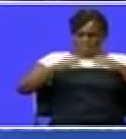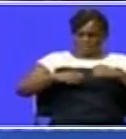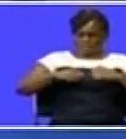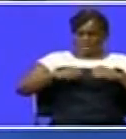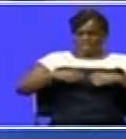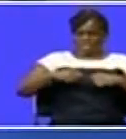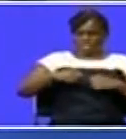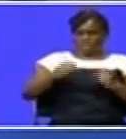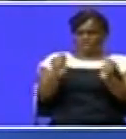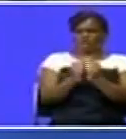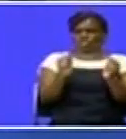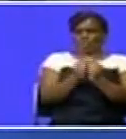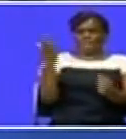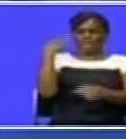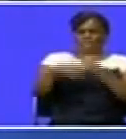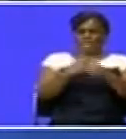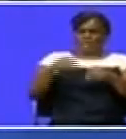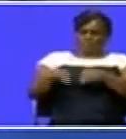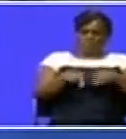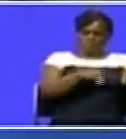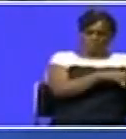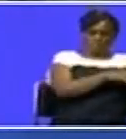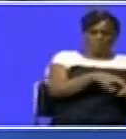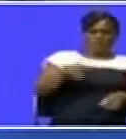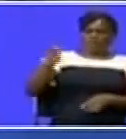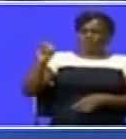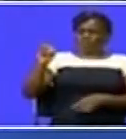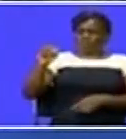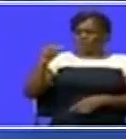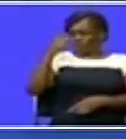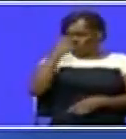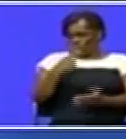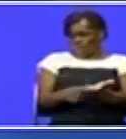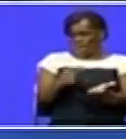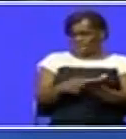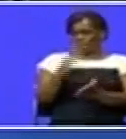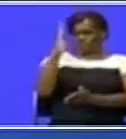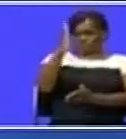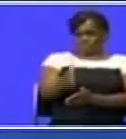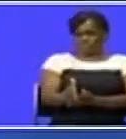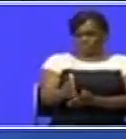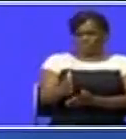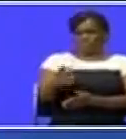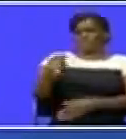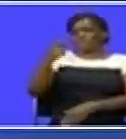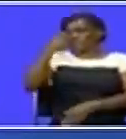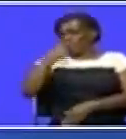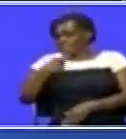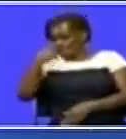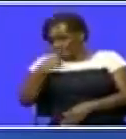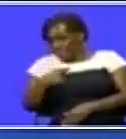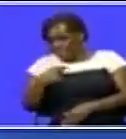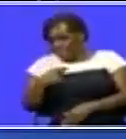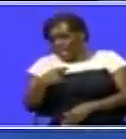last year. The deal will have the pipeline pass from Hoima in Uganda all the way to the port of Tanga in Tanzania,